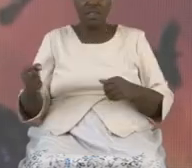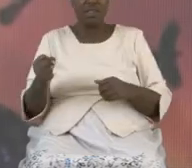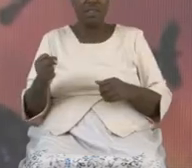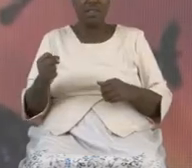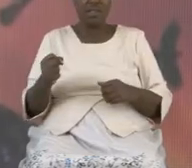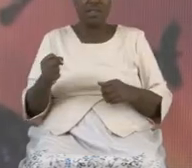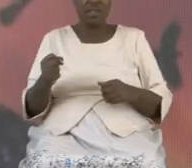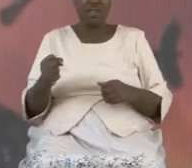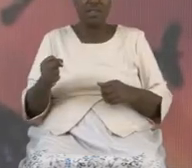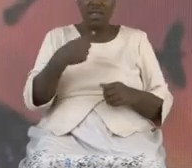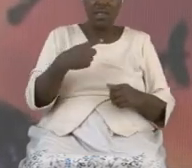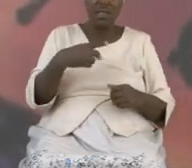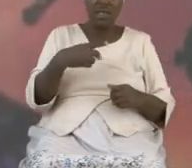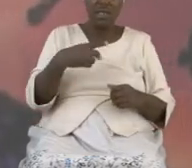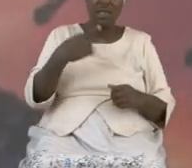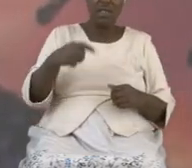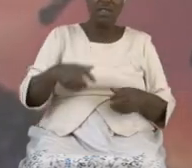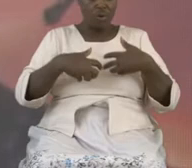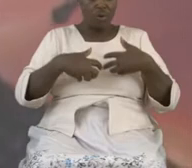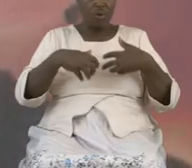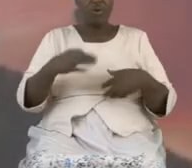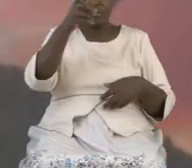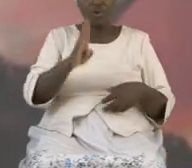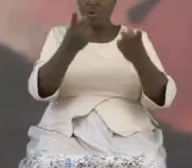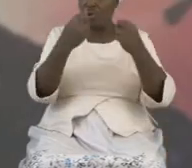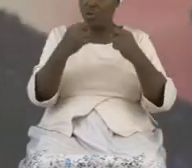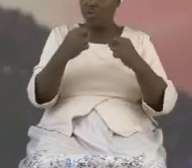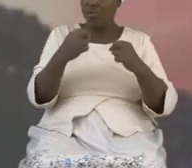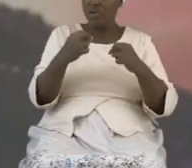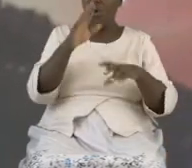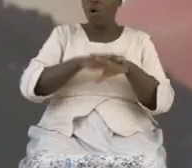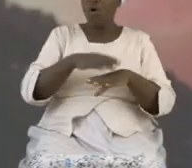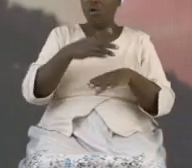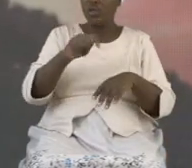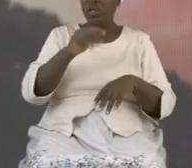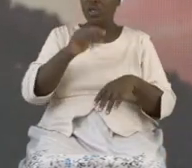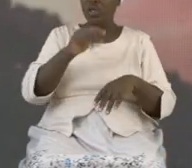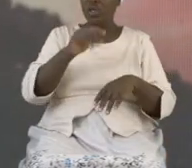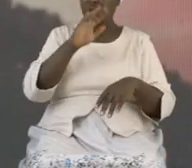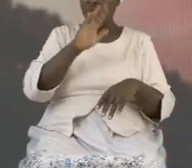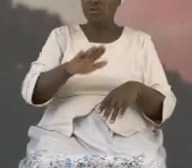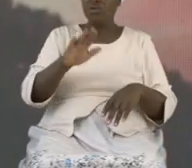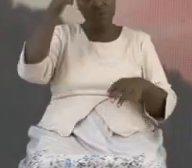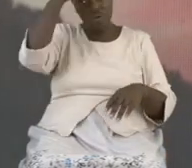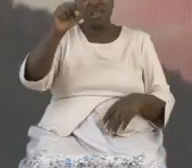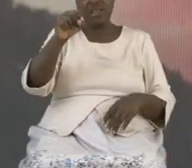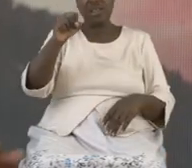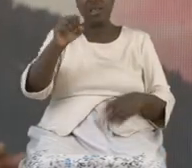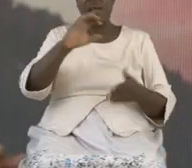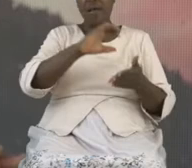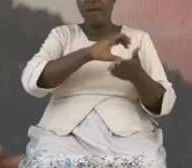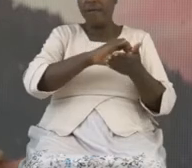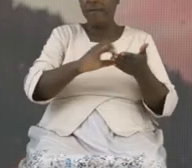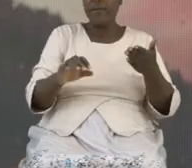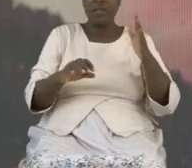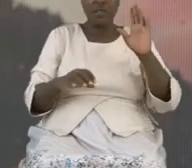of God cometh on the children of disobedience. Verse 7, in the